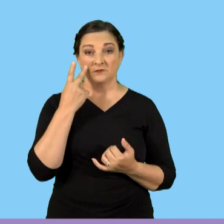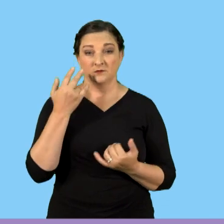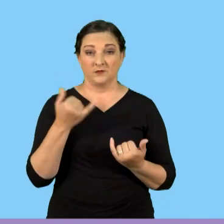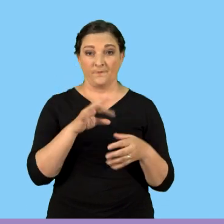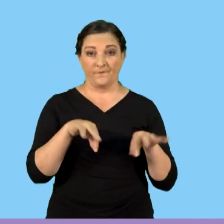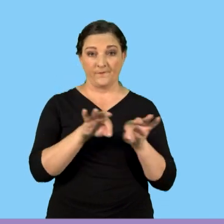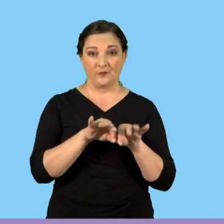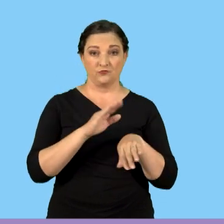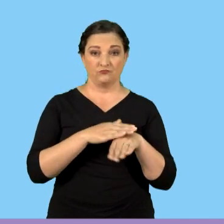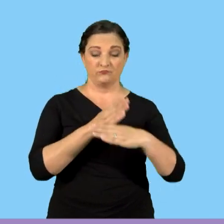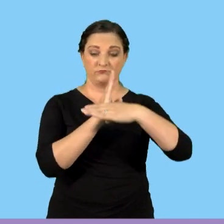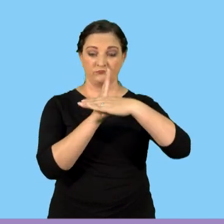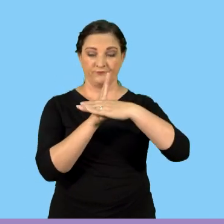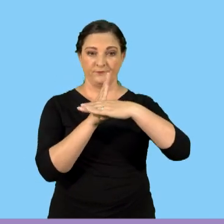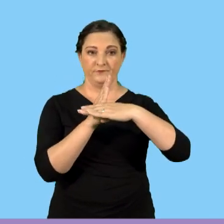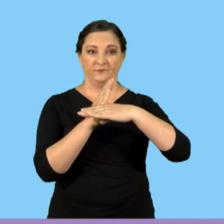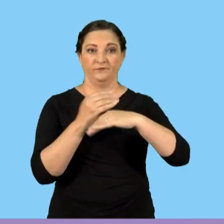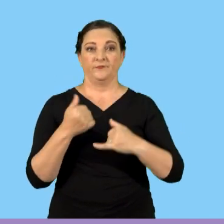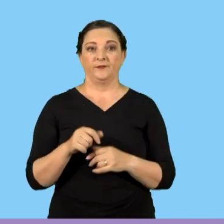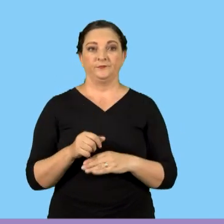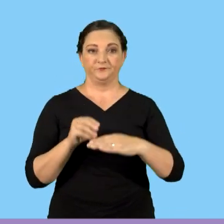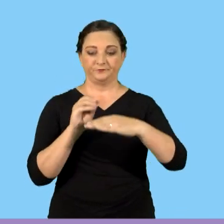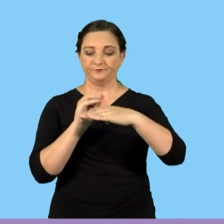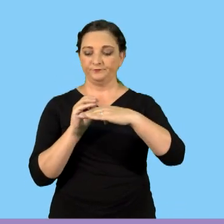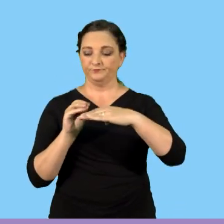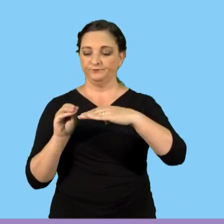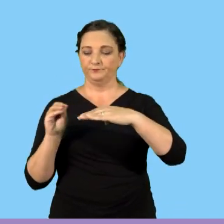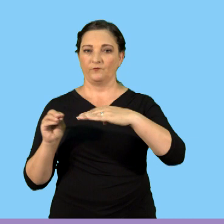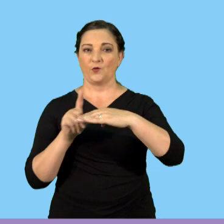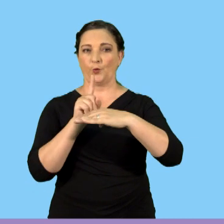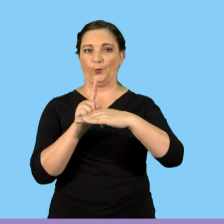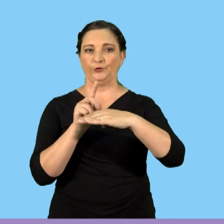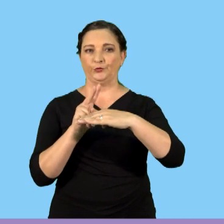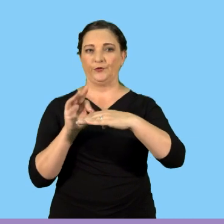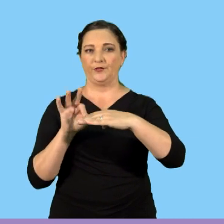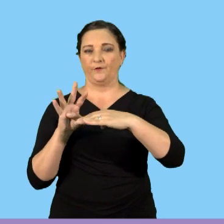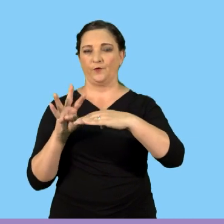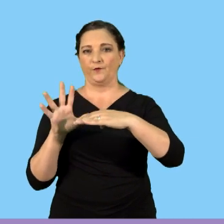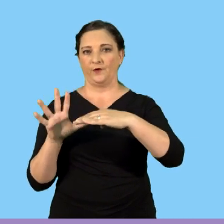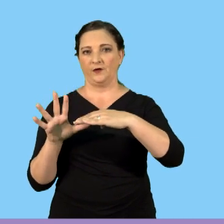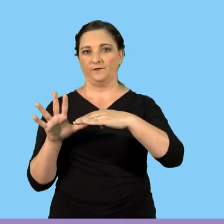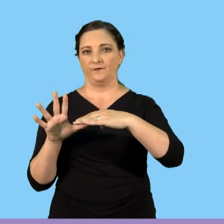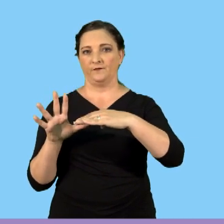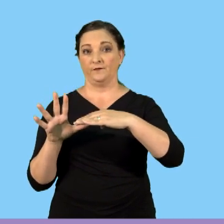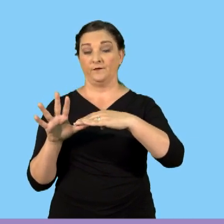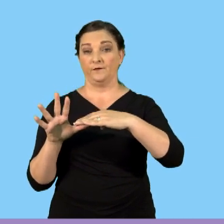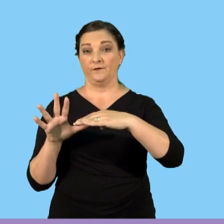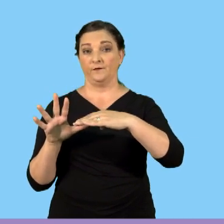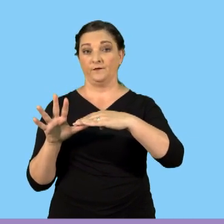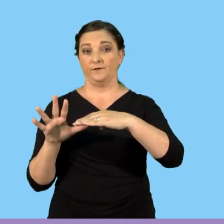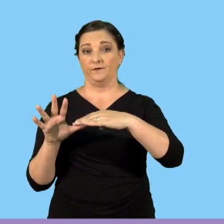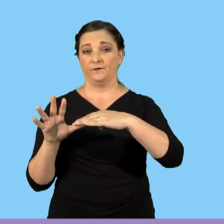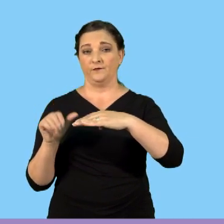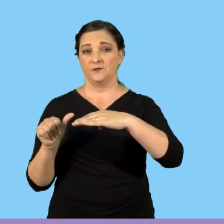now fill out values on my Cartesian plane, then these are going to be the values there, 1, 2, 3,